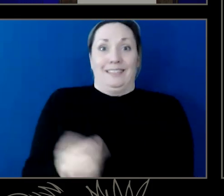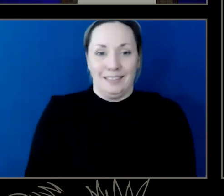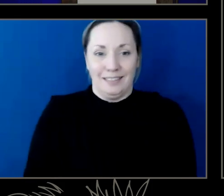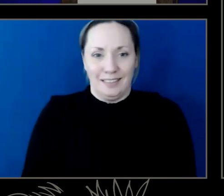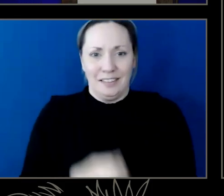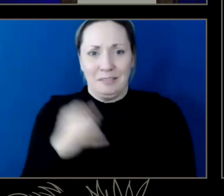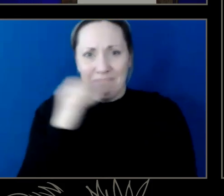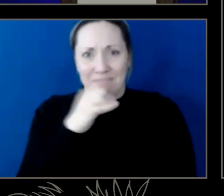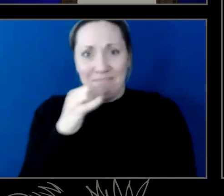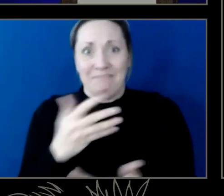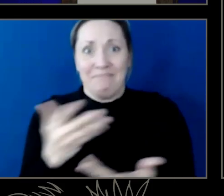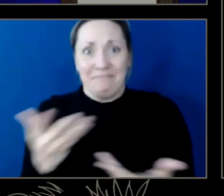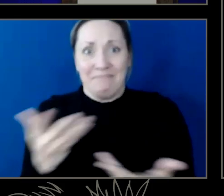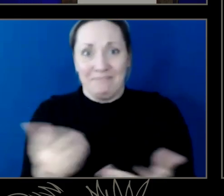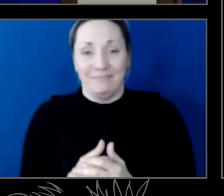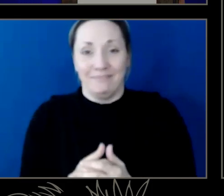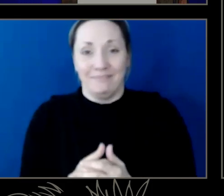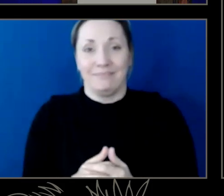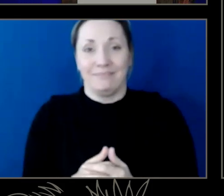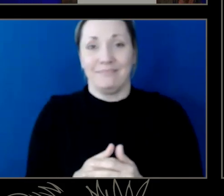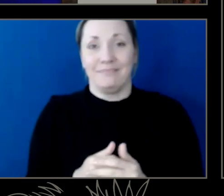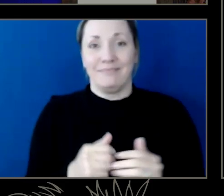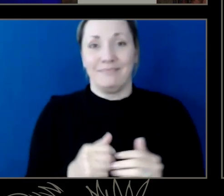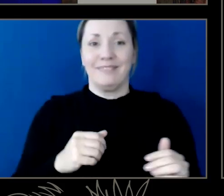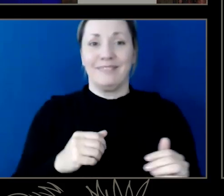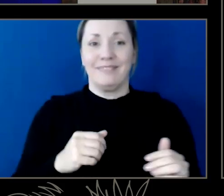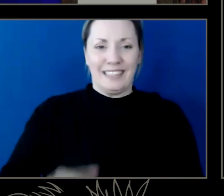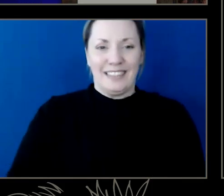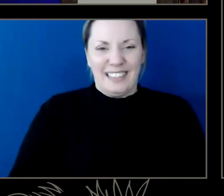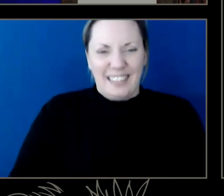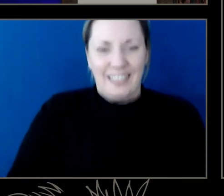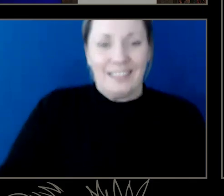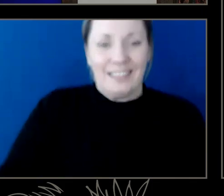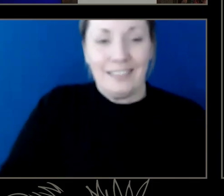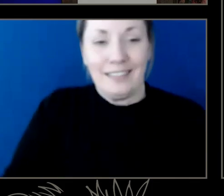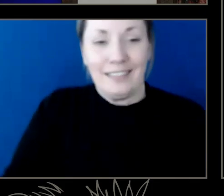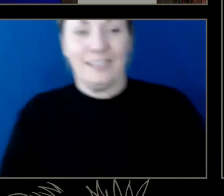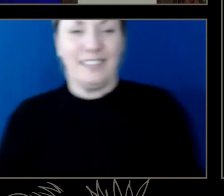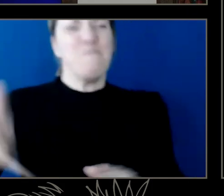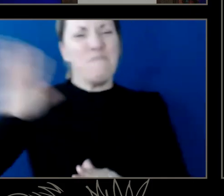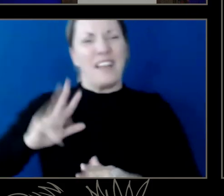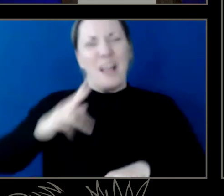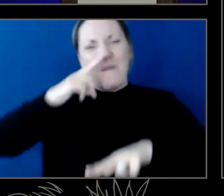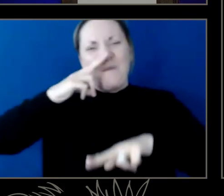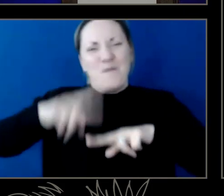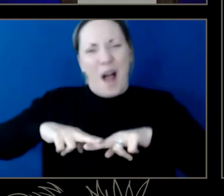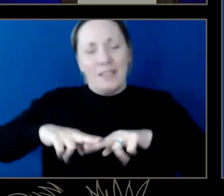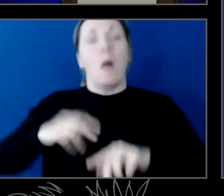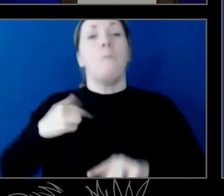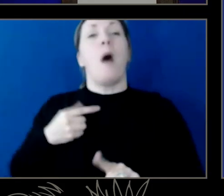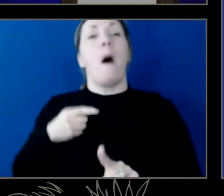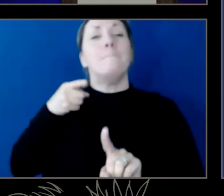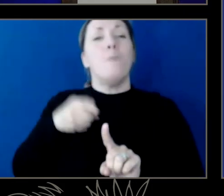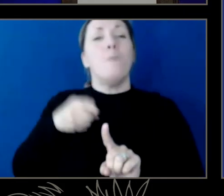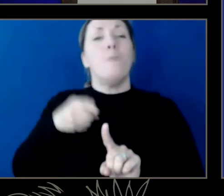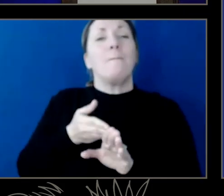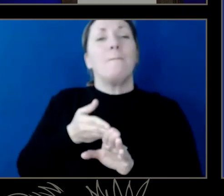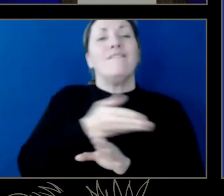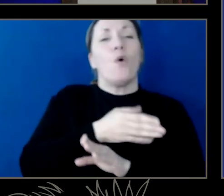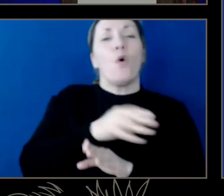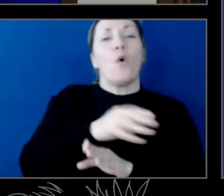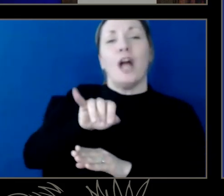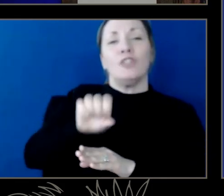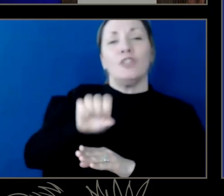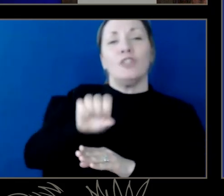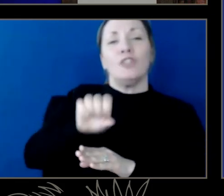point. I see we're all Vaporwave fans. Yeah, it was a fun time. But the point is, before JavaScript, all websites